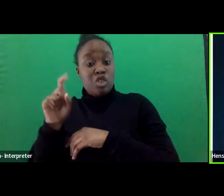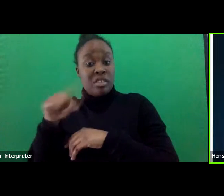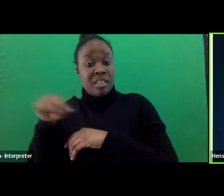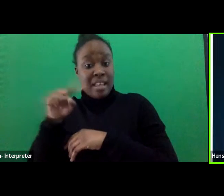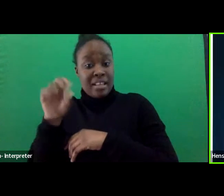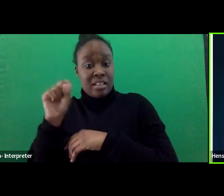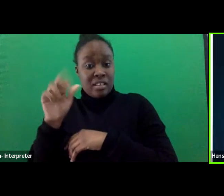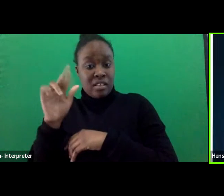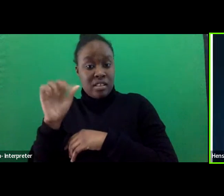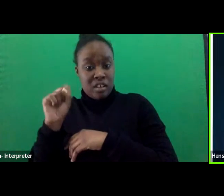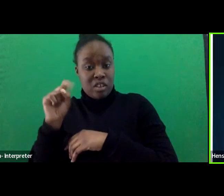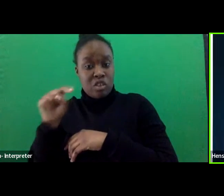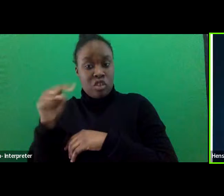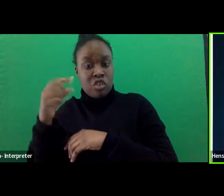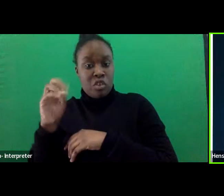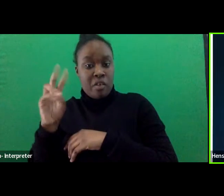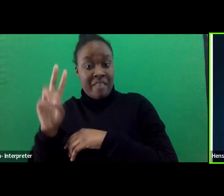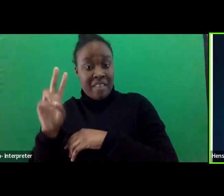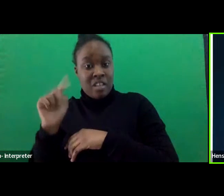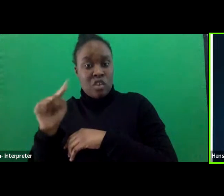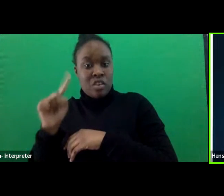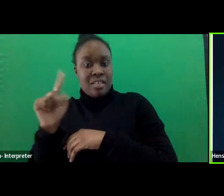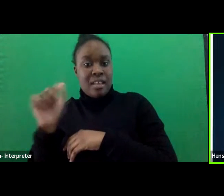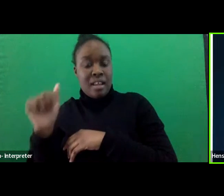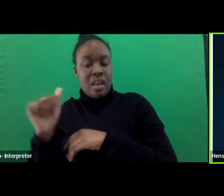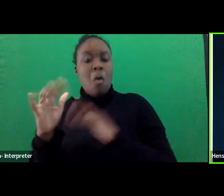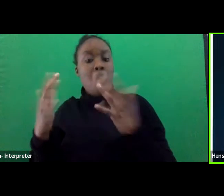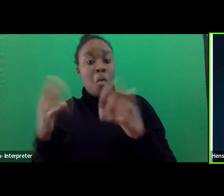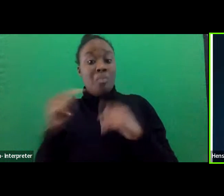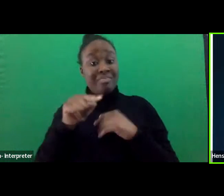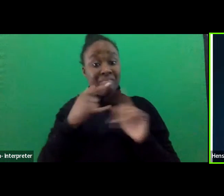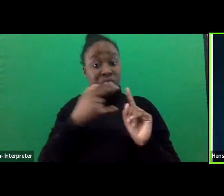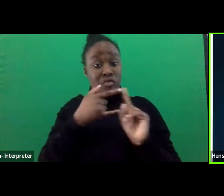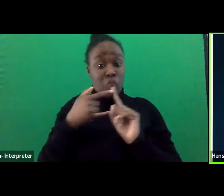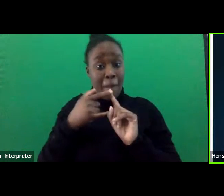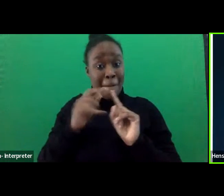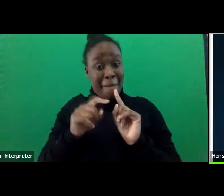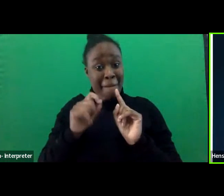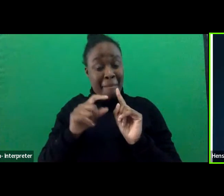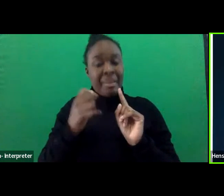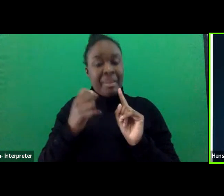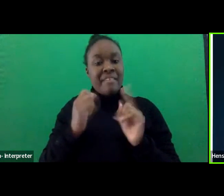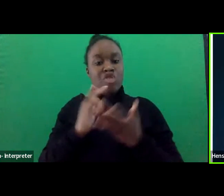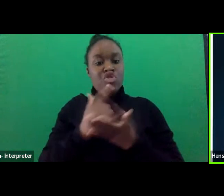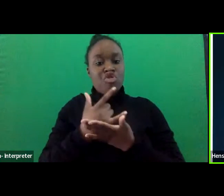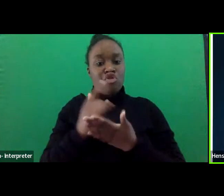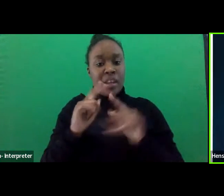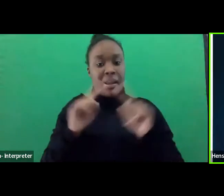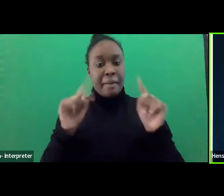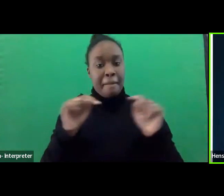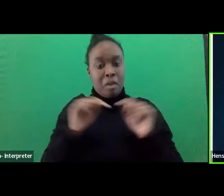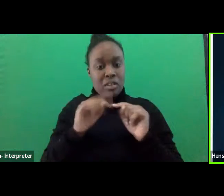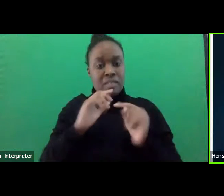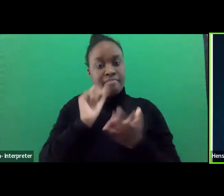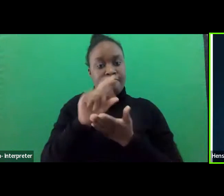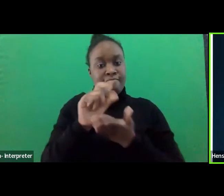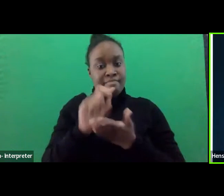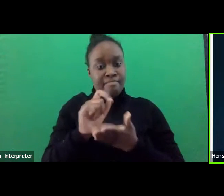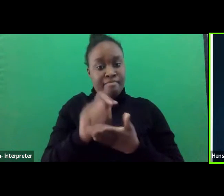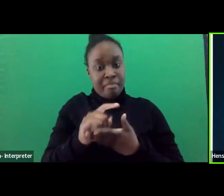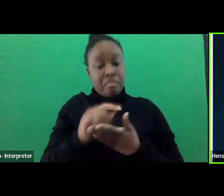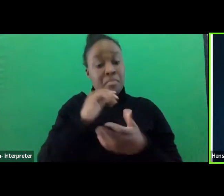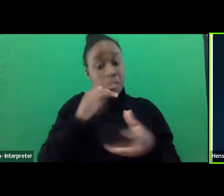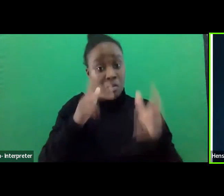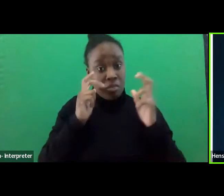rla questions@sars.gov.za. You can also use this chat box of this Zoom platform to send us the questions so that we can be able to